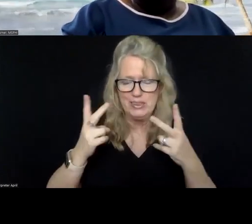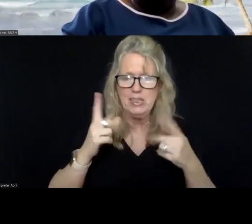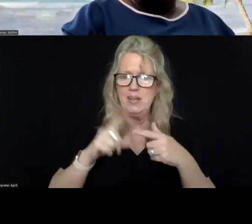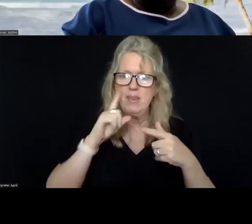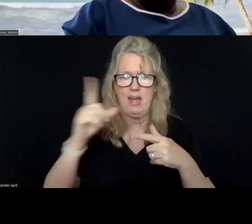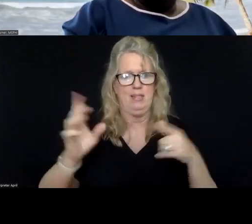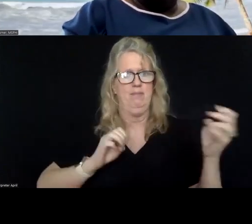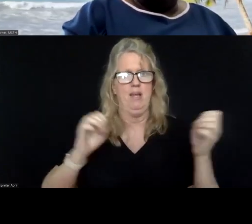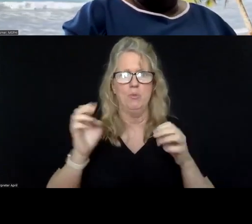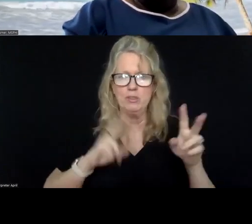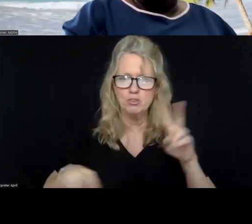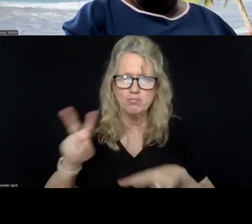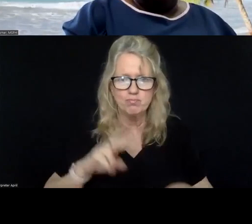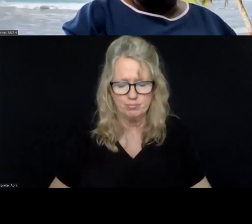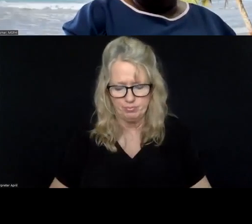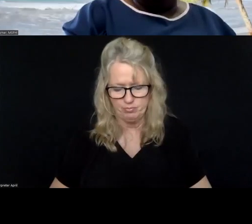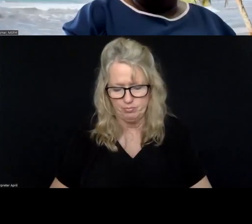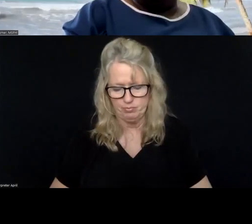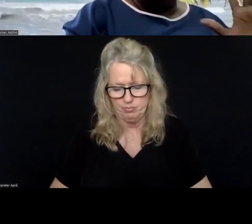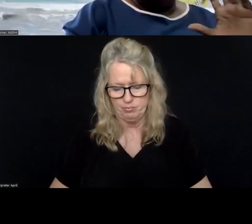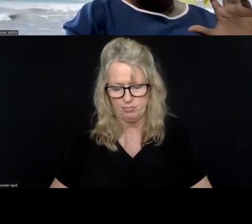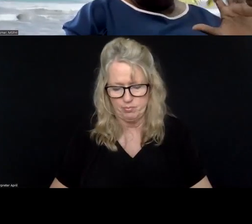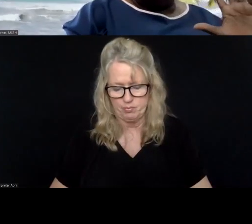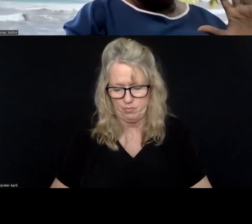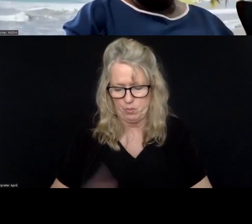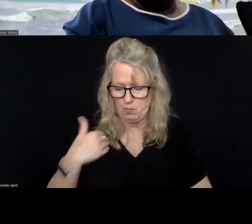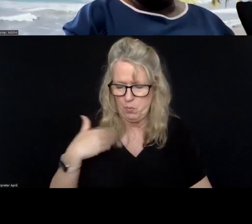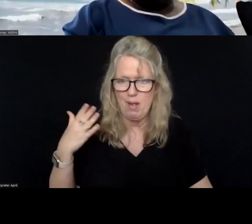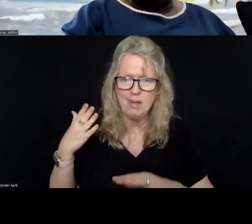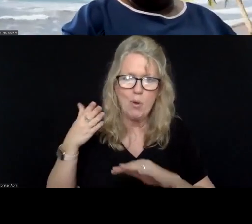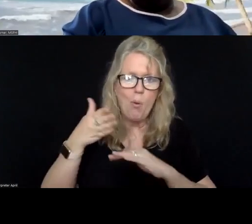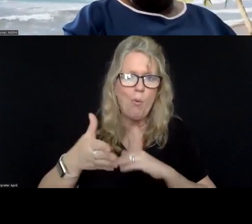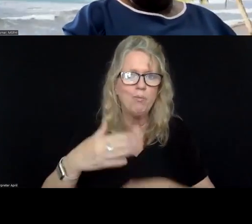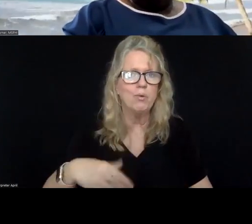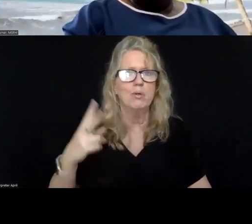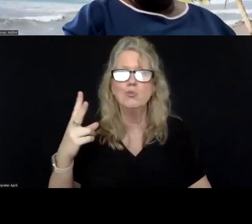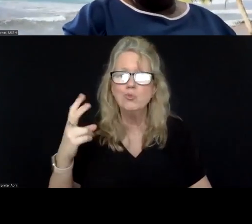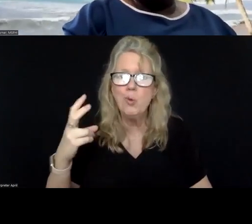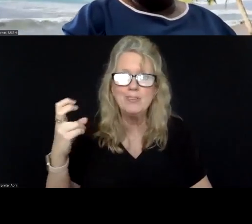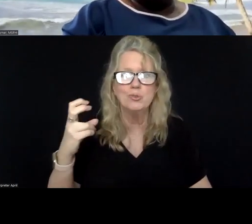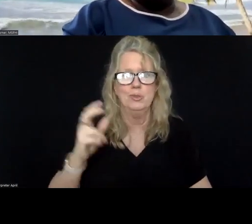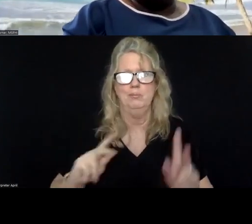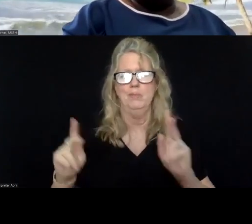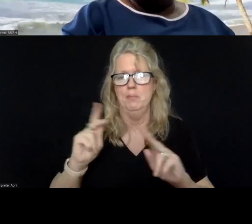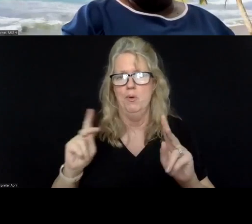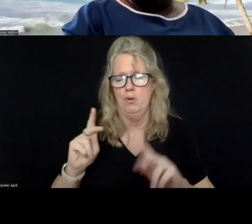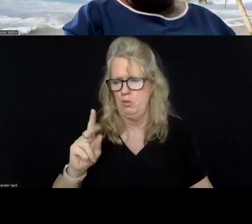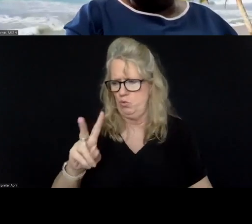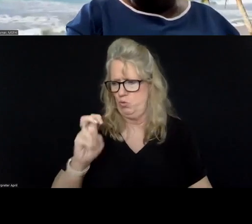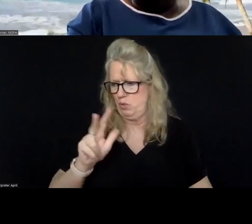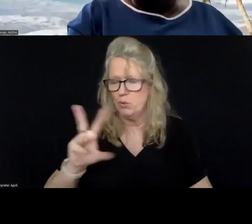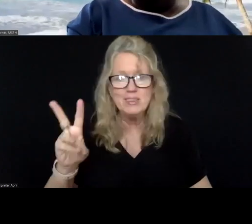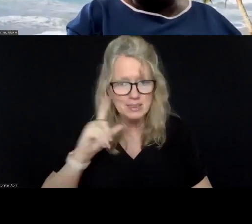brief. We had over 200 people. There were 236